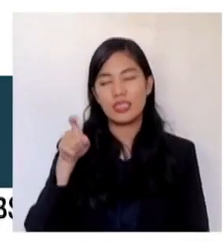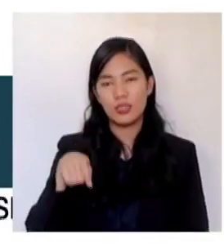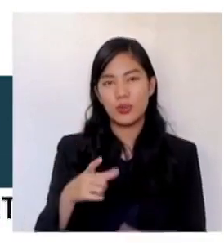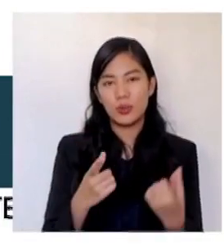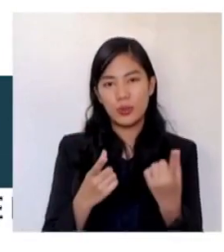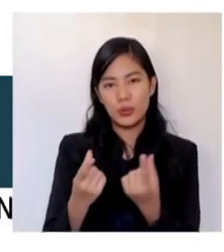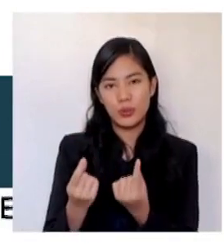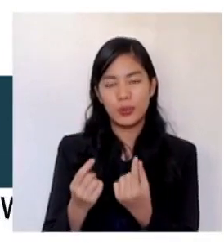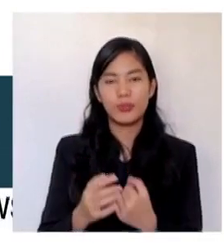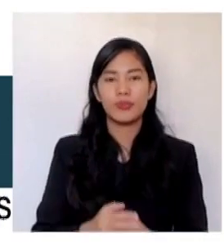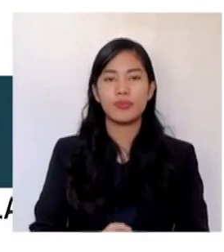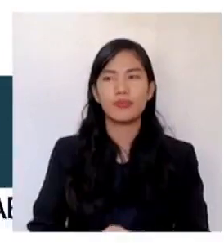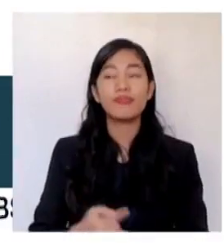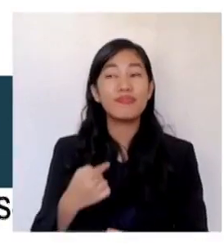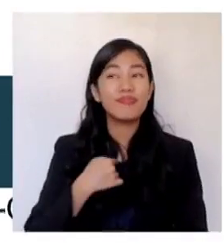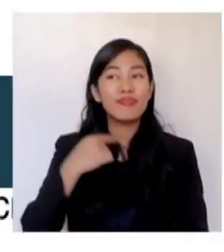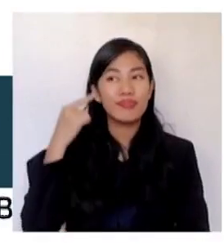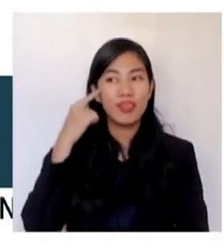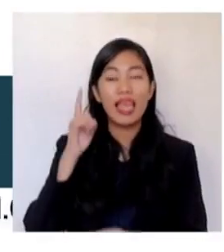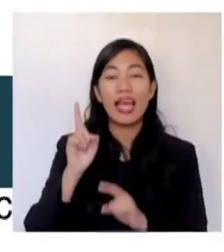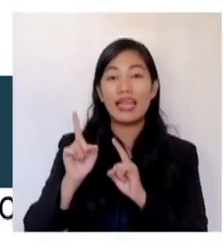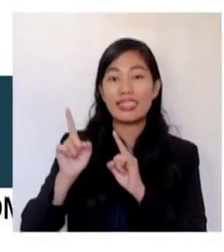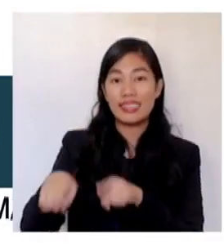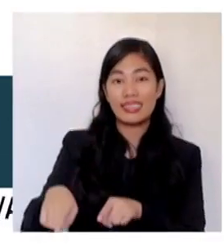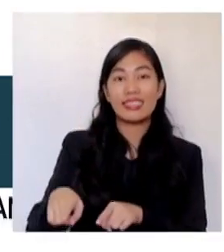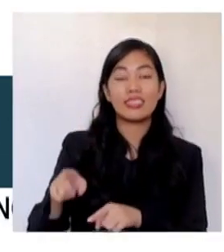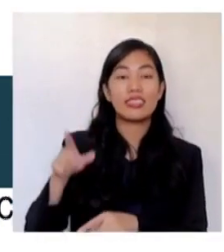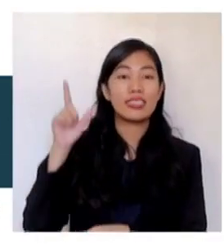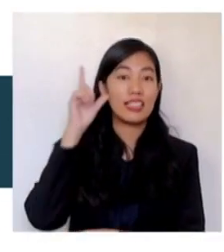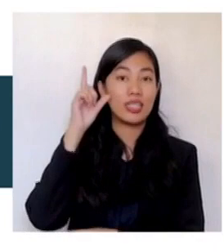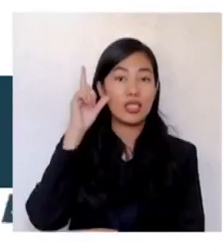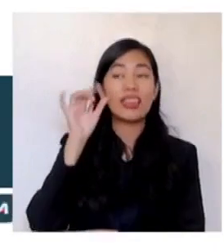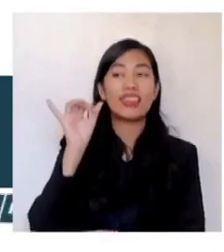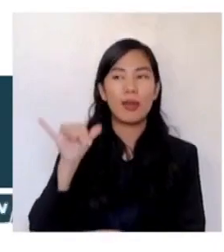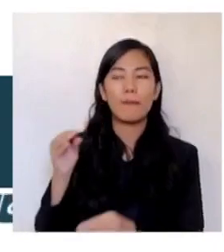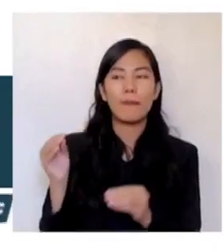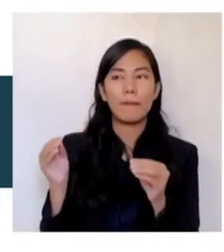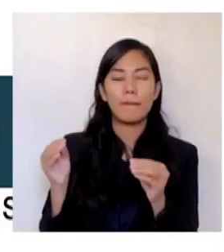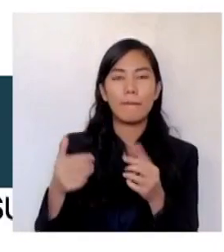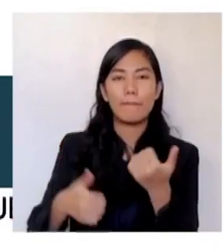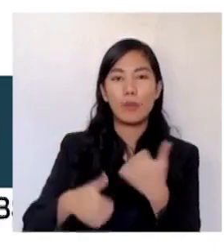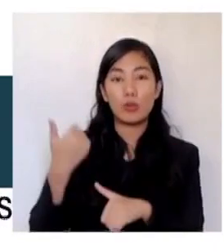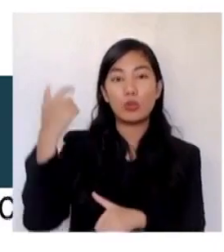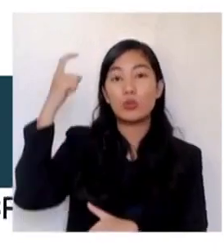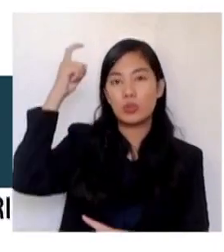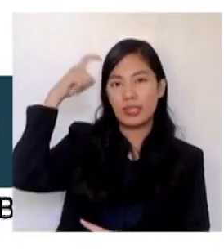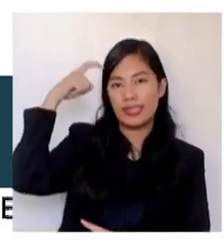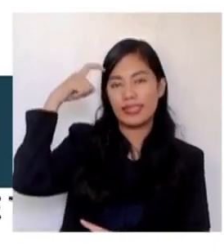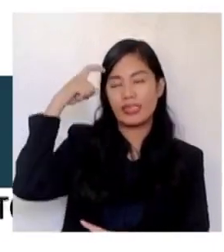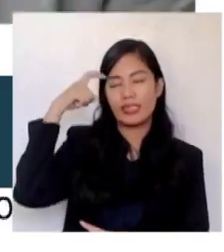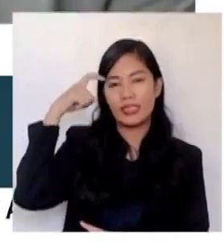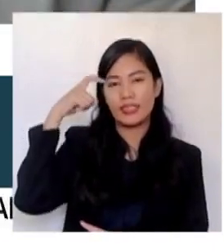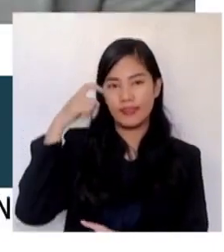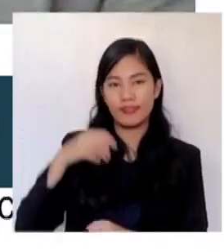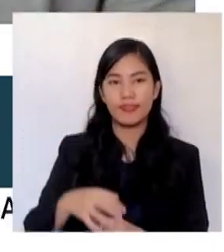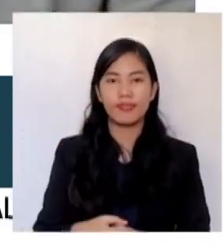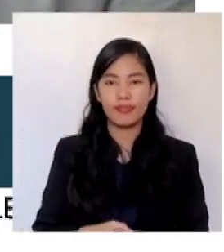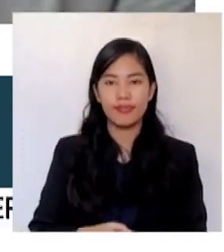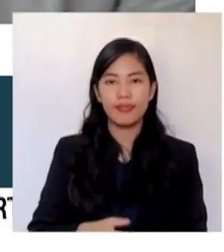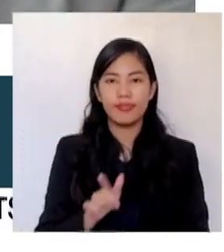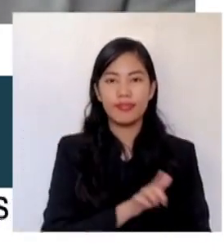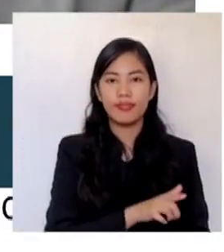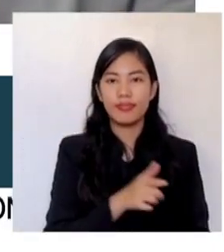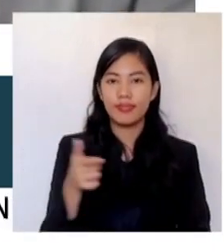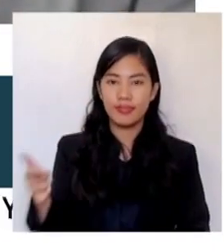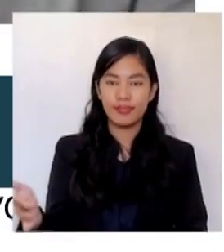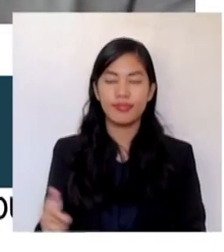think the answer of Senator Lacson was the wisest and the most practical, to be honest. Professor Edmund. Well, I